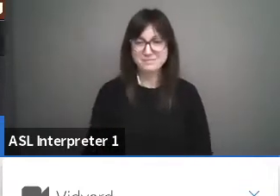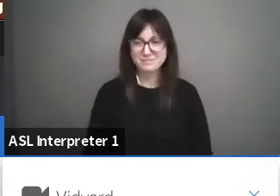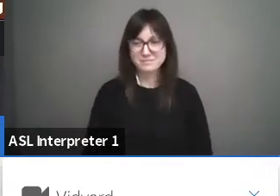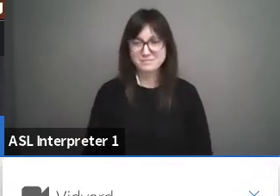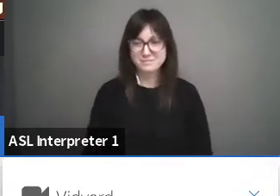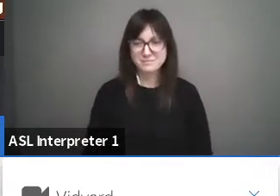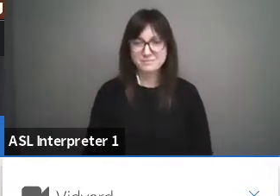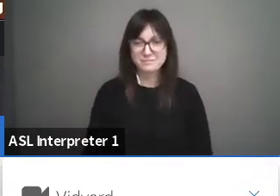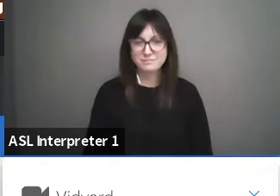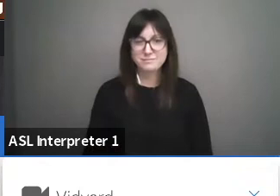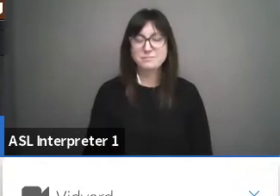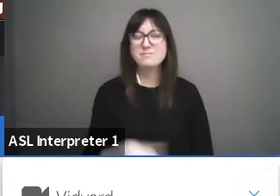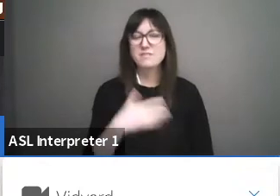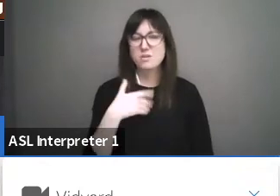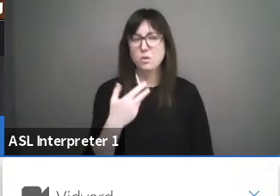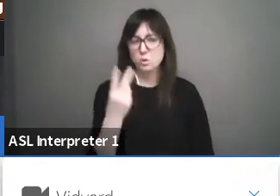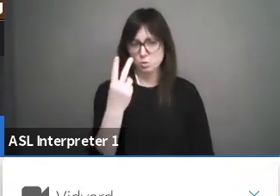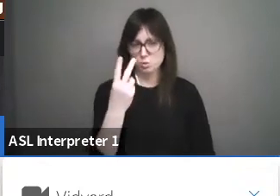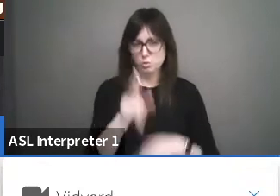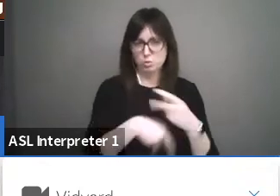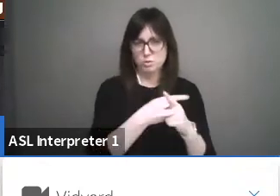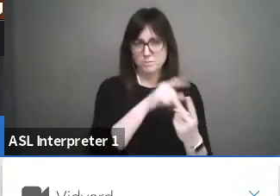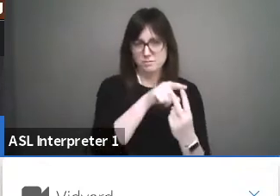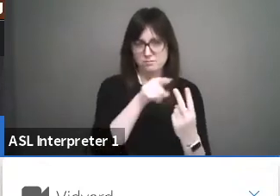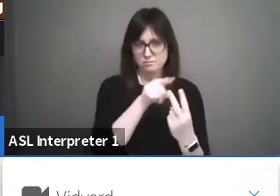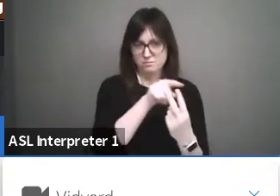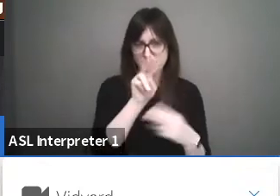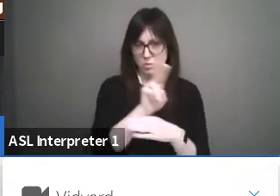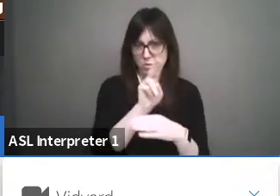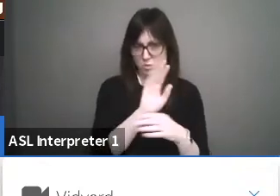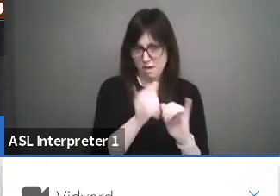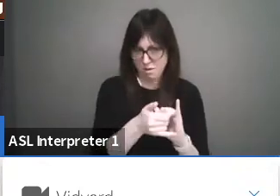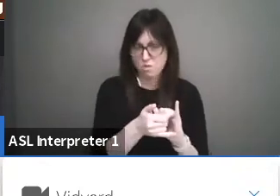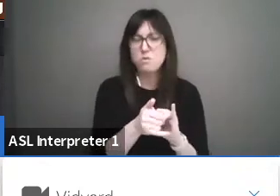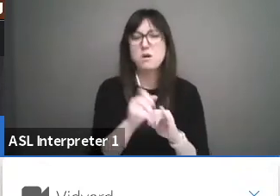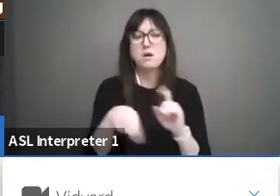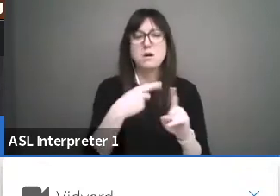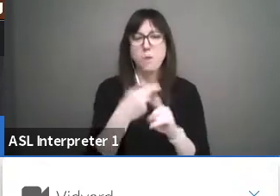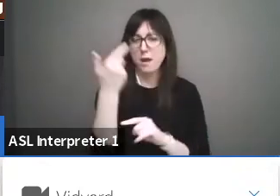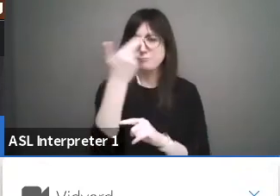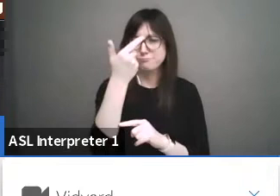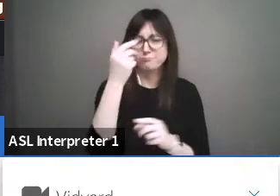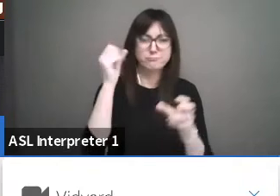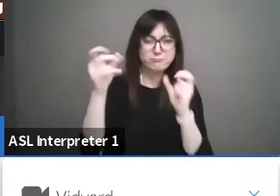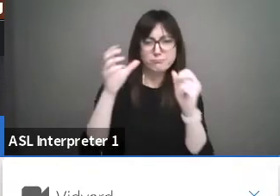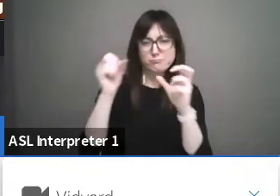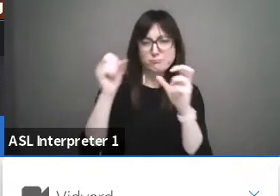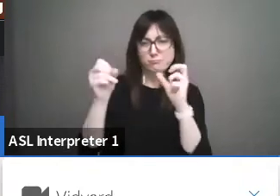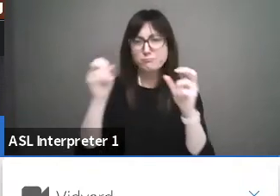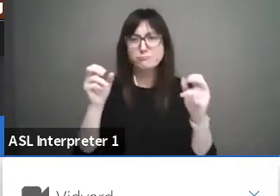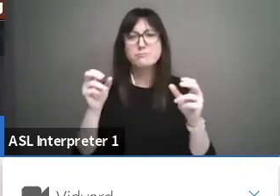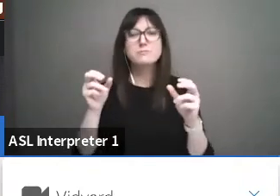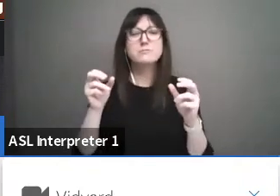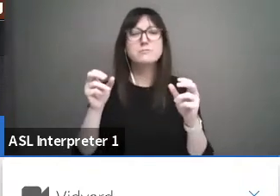So I'm going to show you two types of ways that we can use this when creating content, and when we can use this